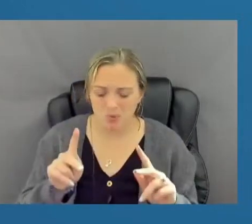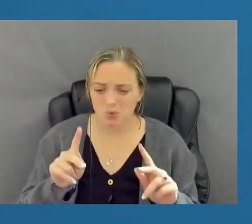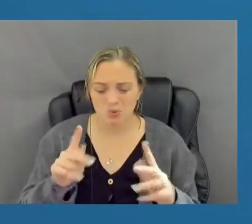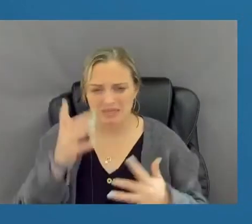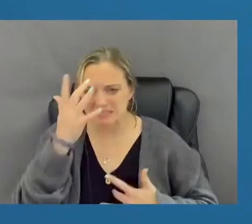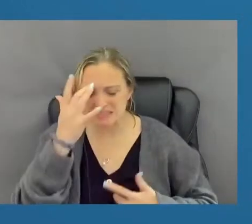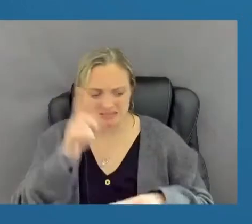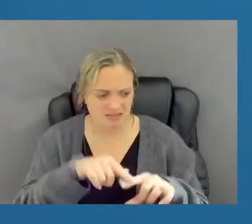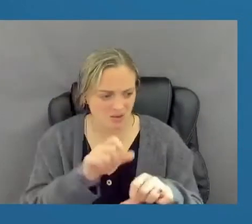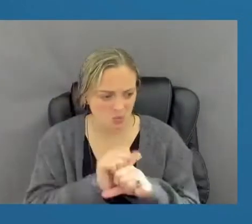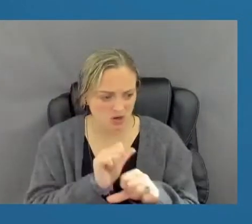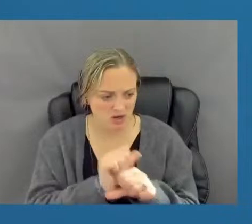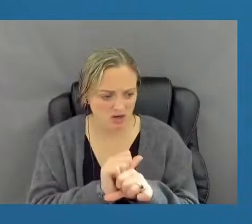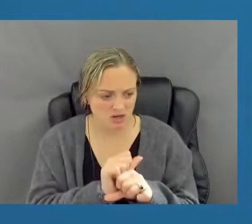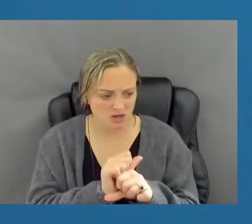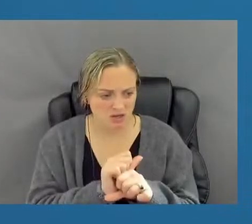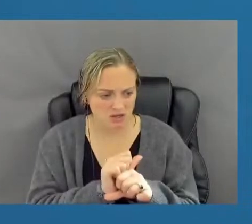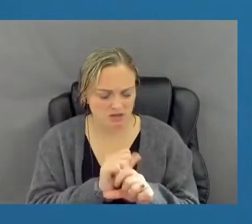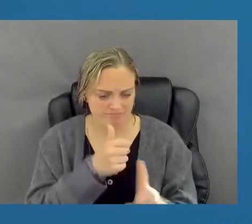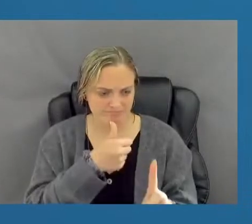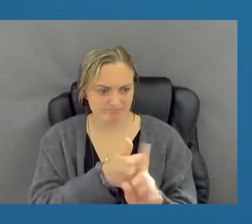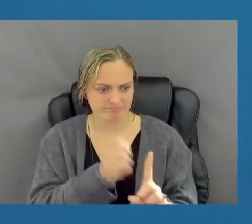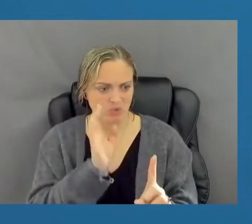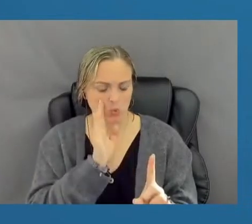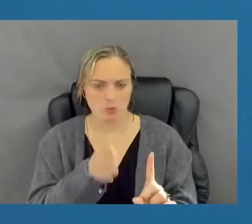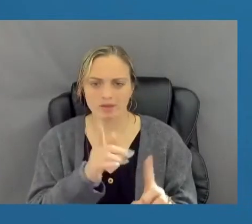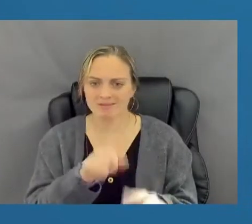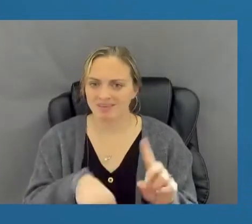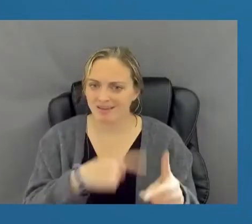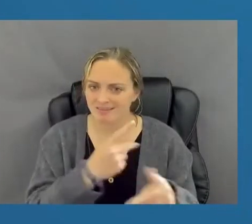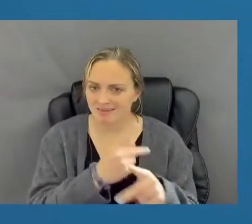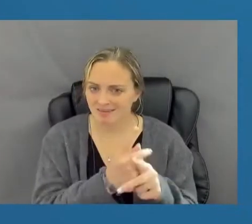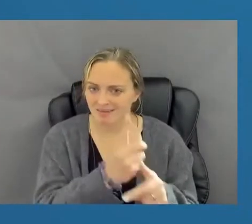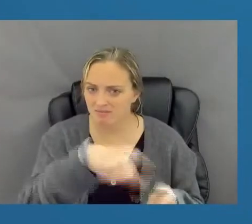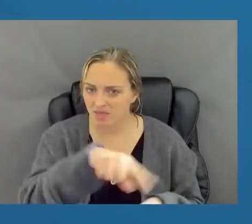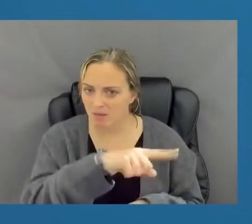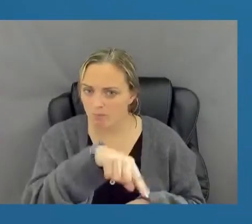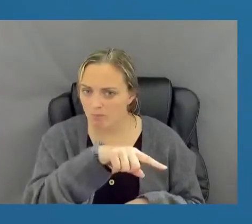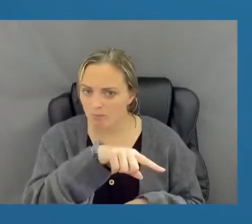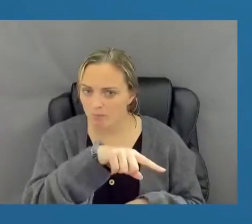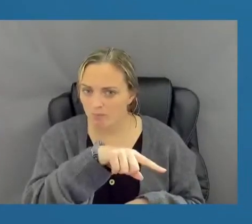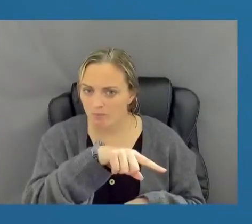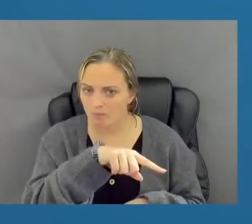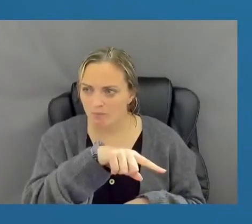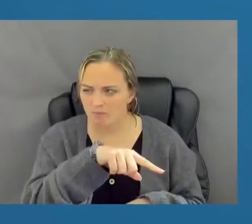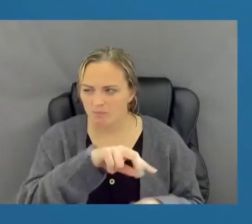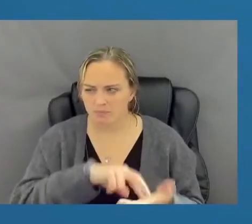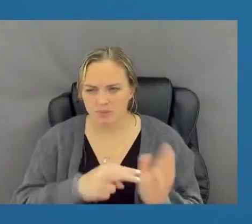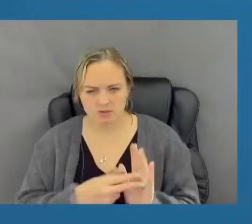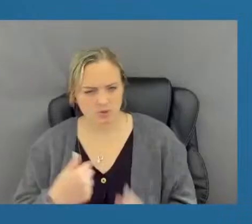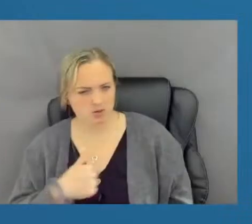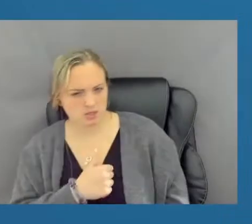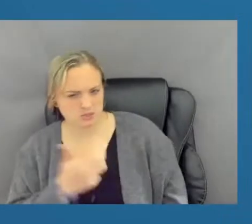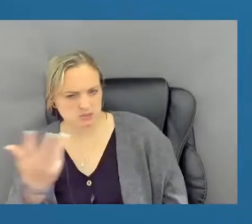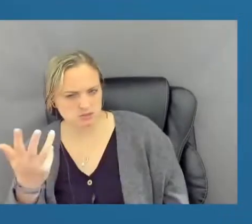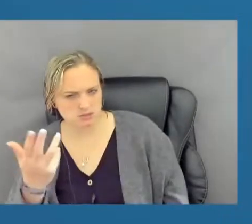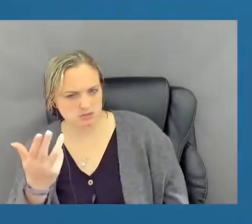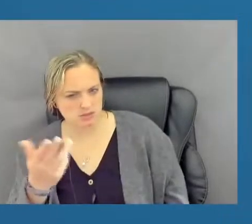work. If we can't take care of them, what does that say about us as a